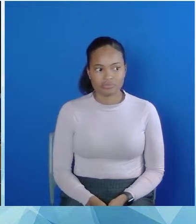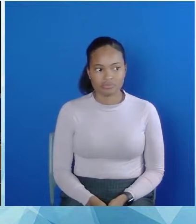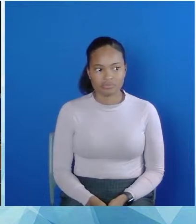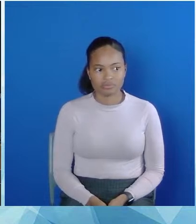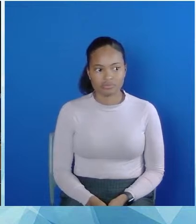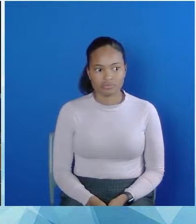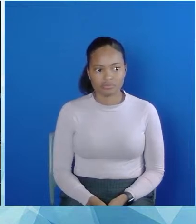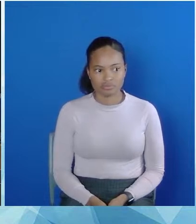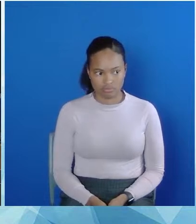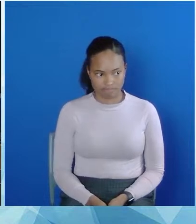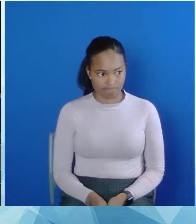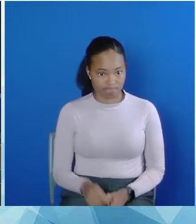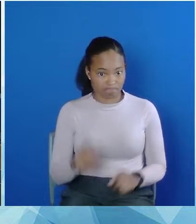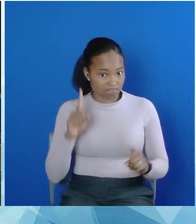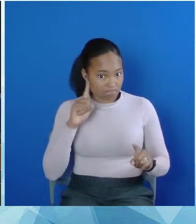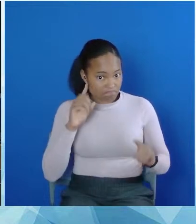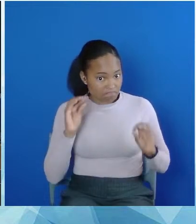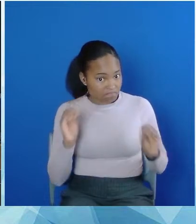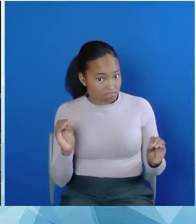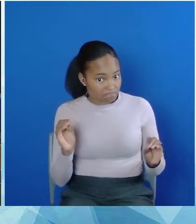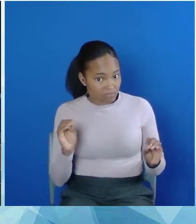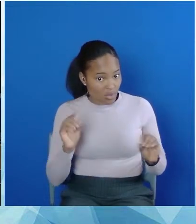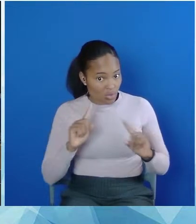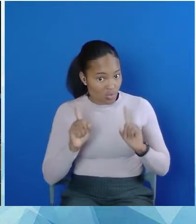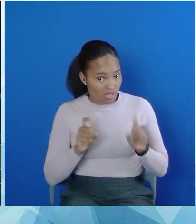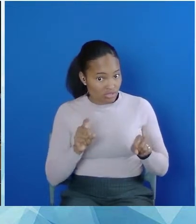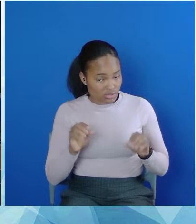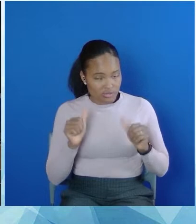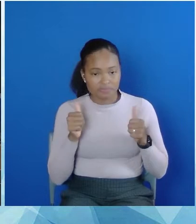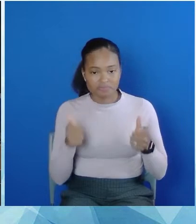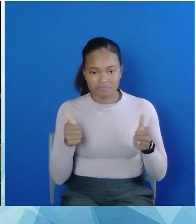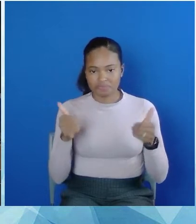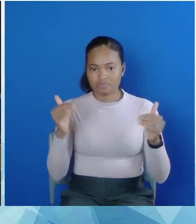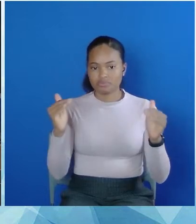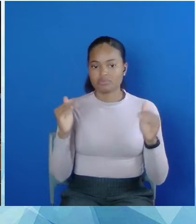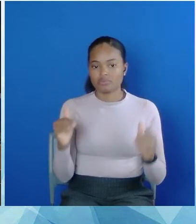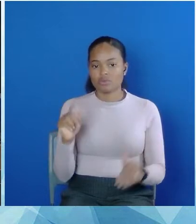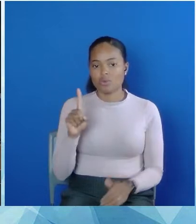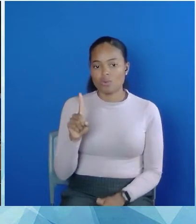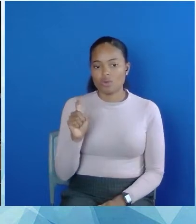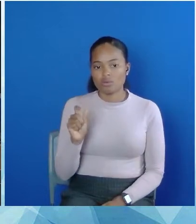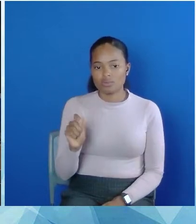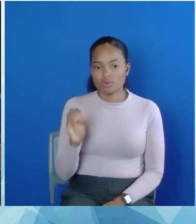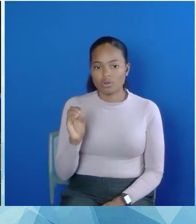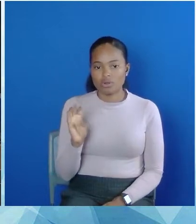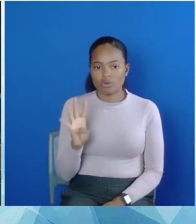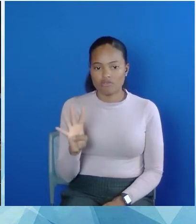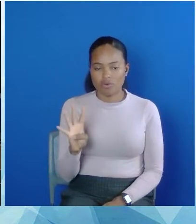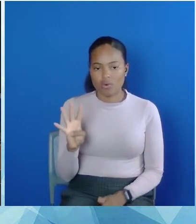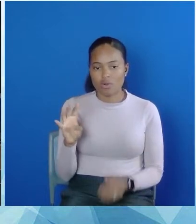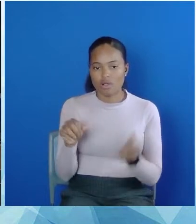Seeing and hearing no questions, I'm going to go on to 1.04, the Assistant Superintendent of